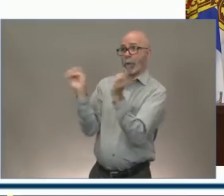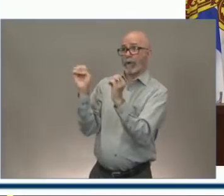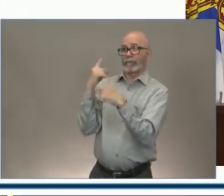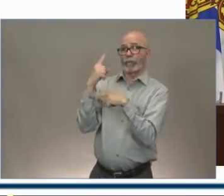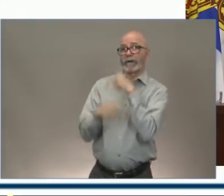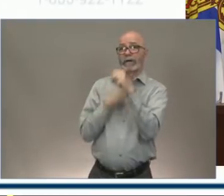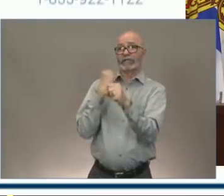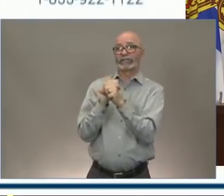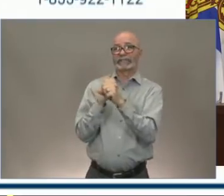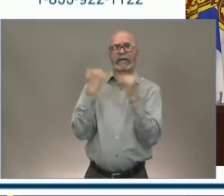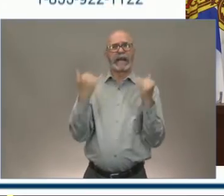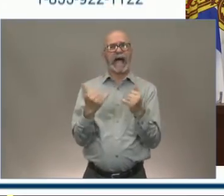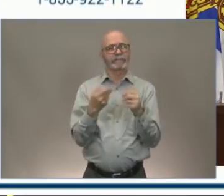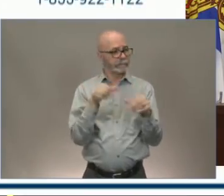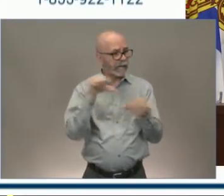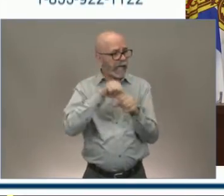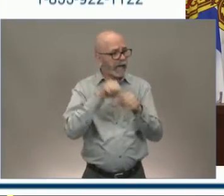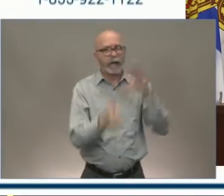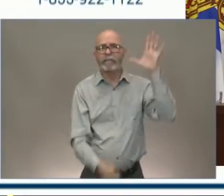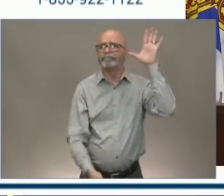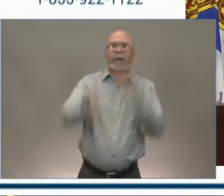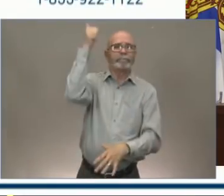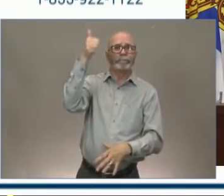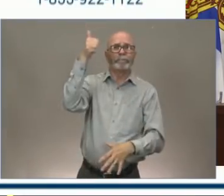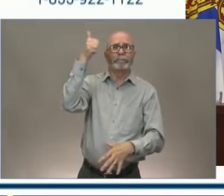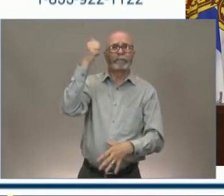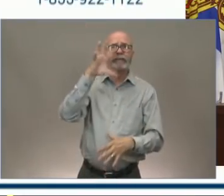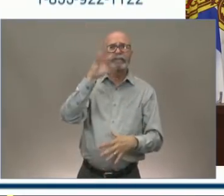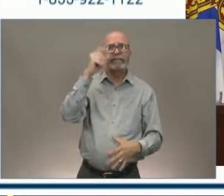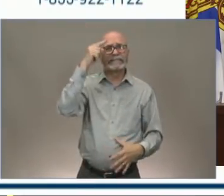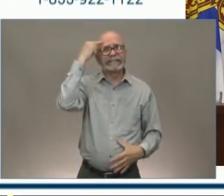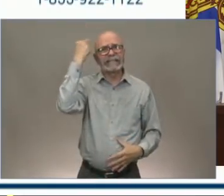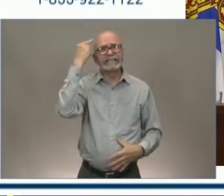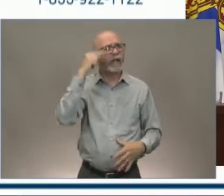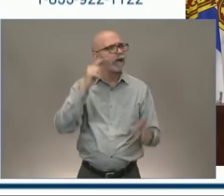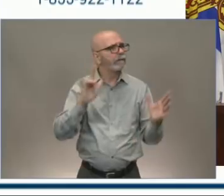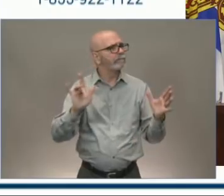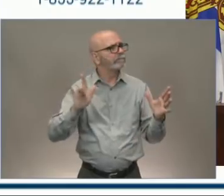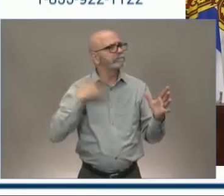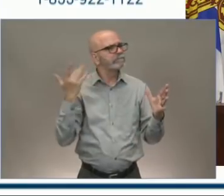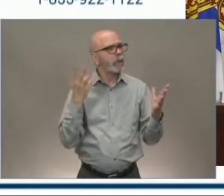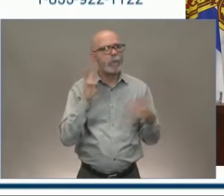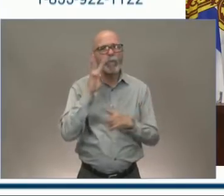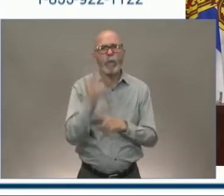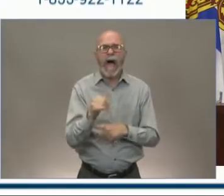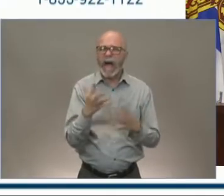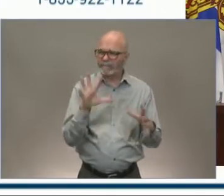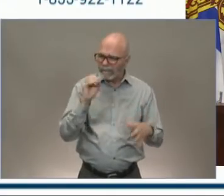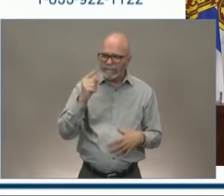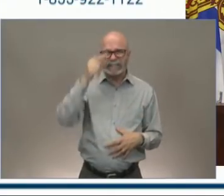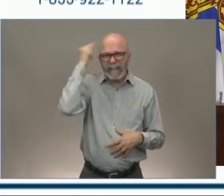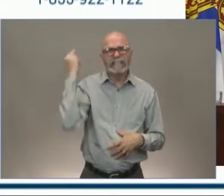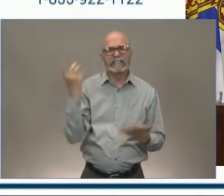50 cents. Can you tell me why this has happened? Is there some sort of exemption in place?